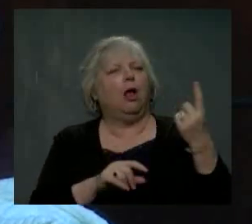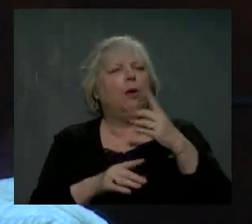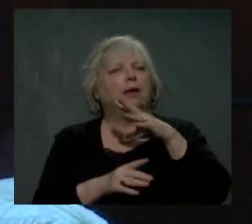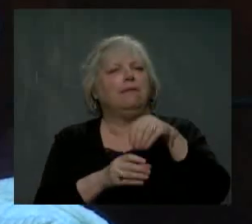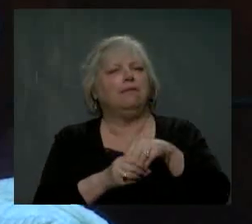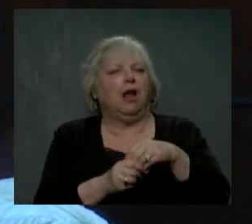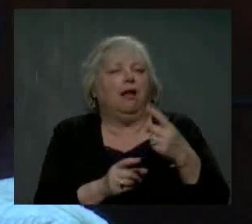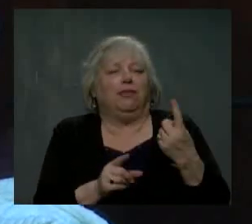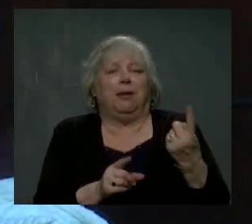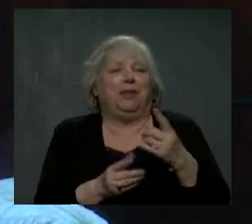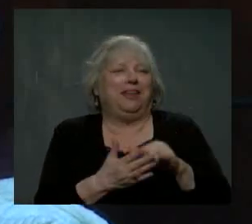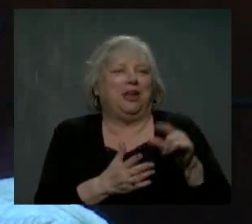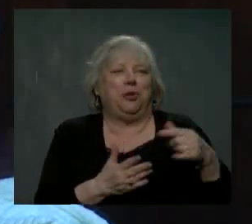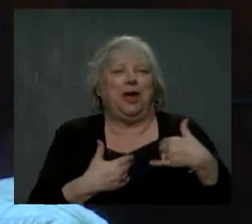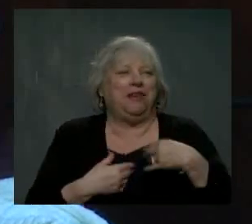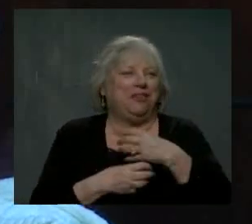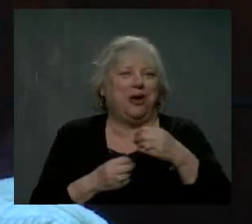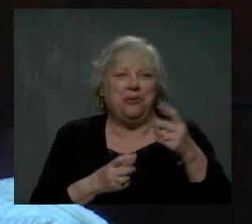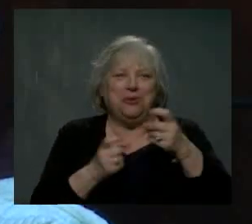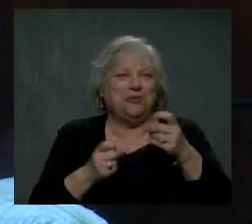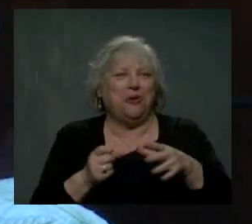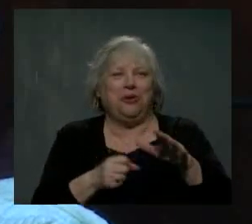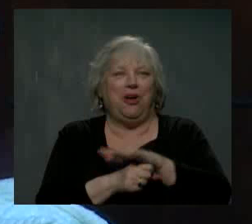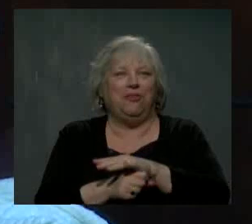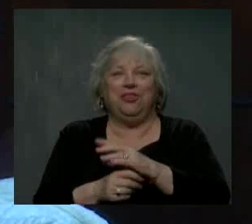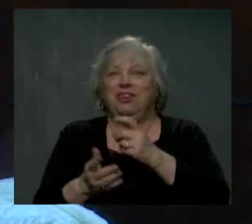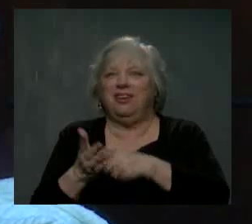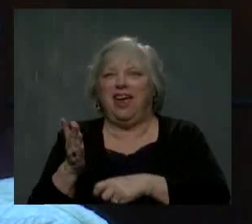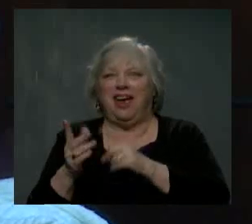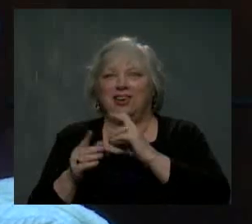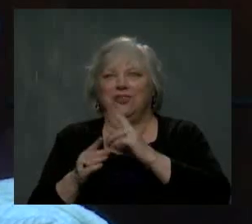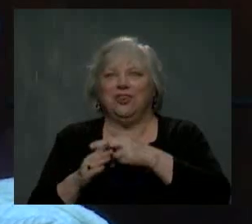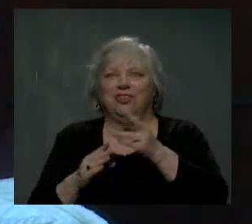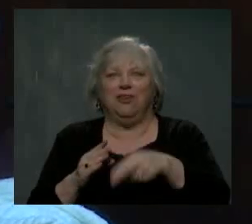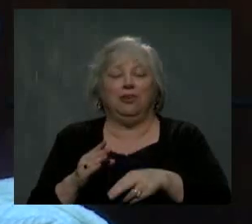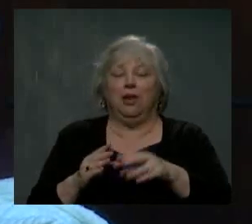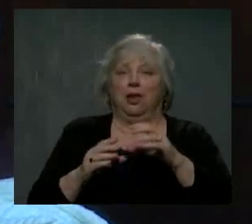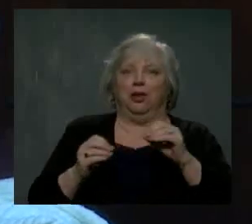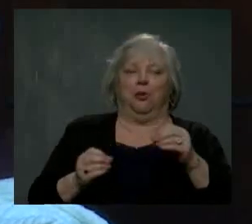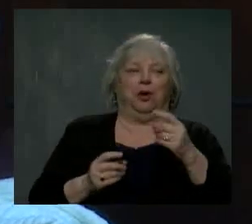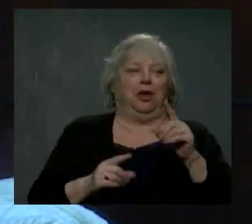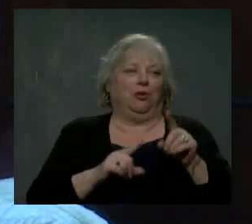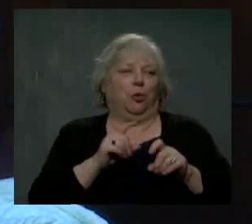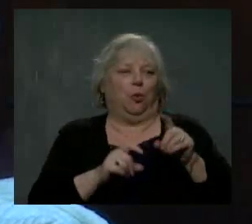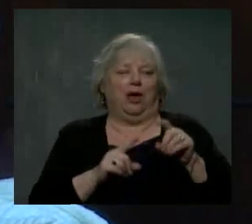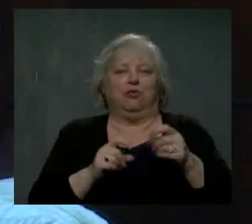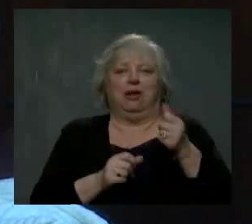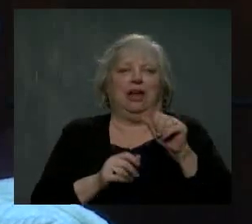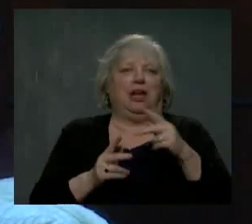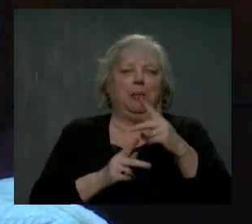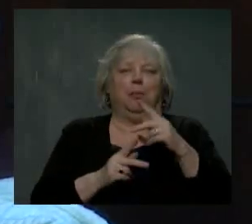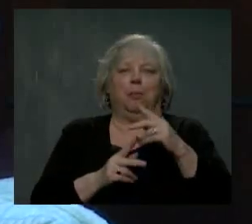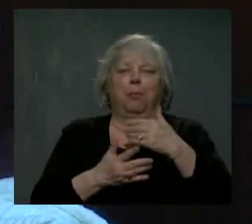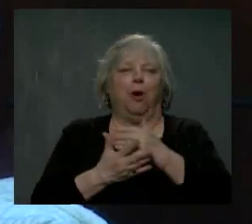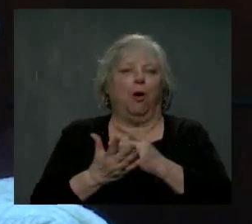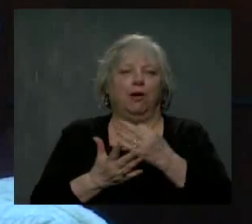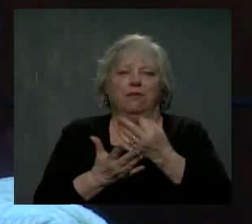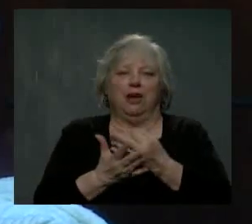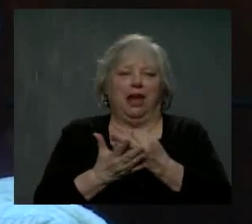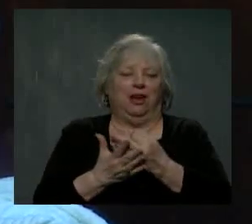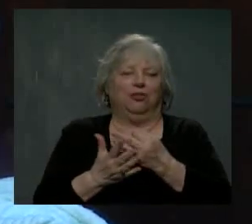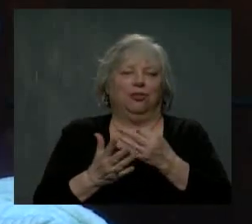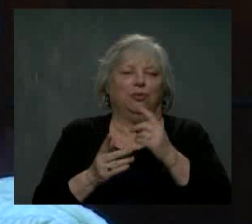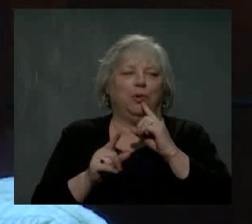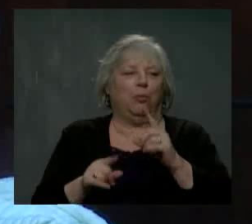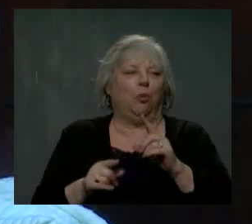something over which you have no control, tax results. Nobody up here has ever questioned, to my knowledge, any part of the financial reporting system you have on the other